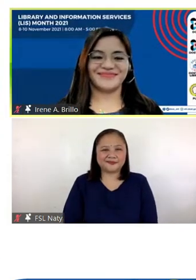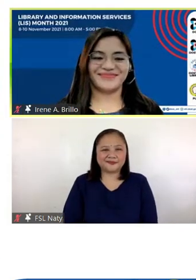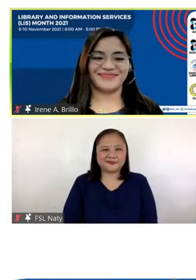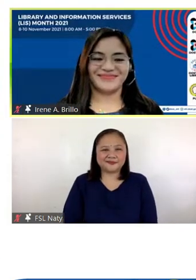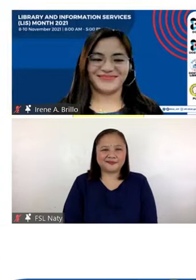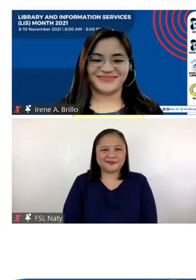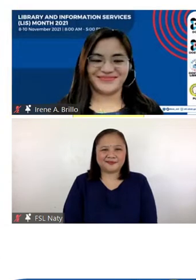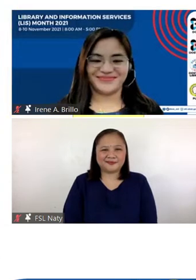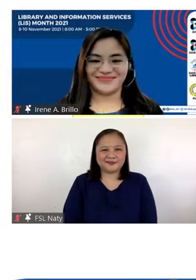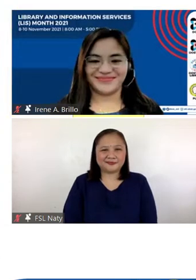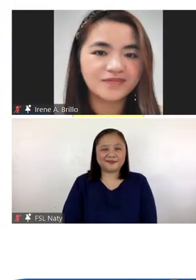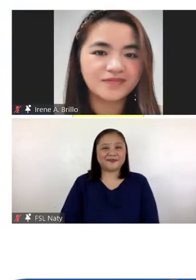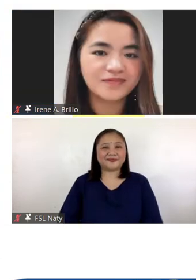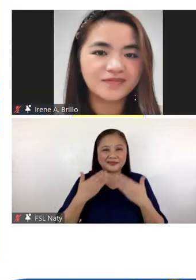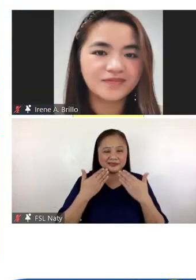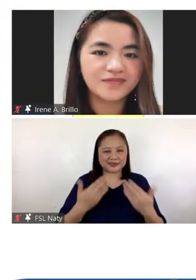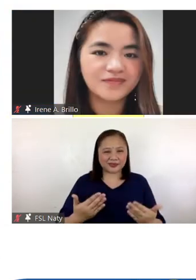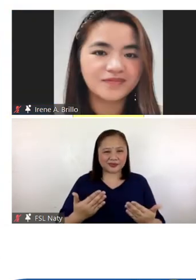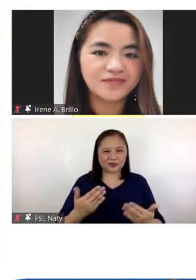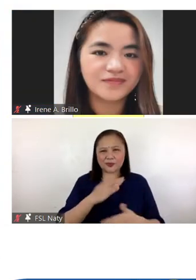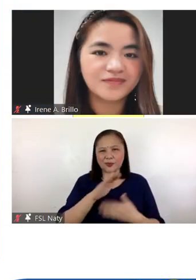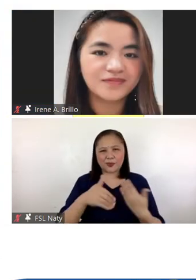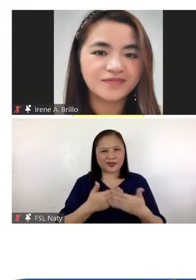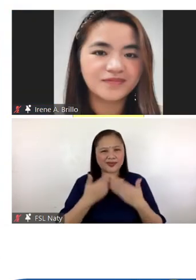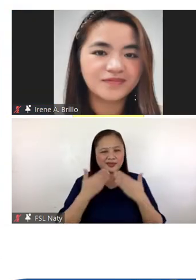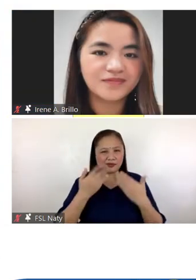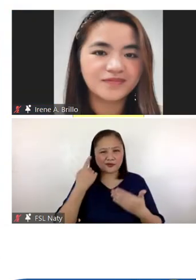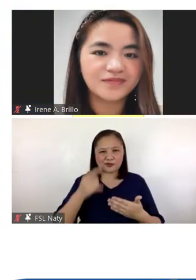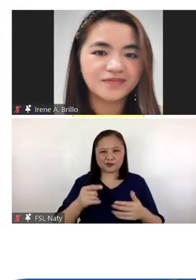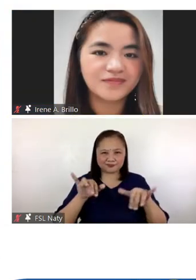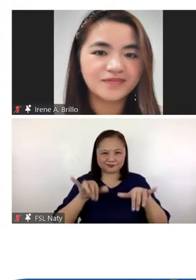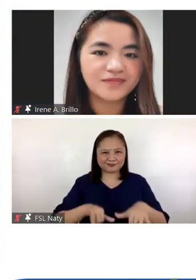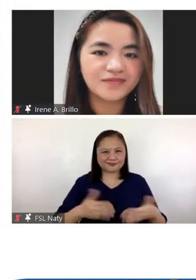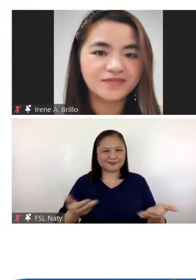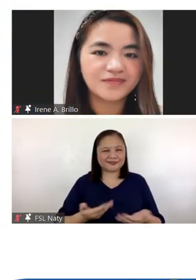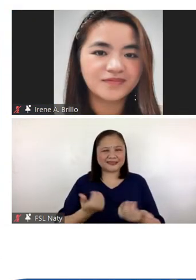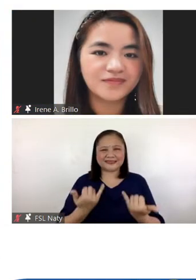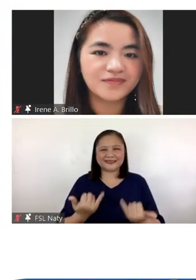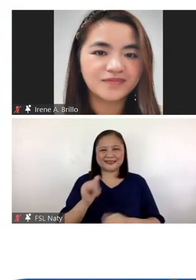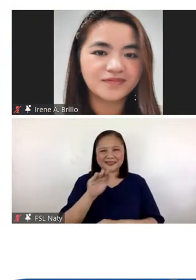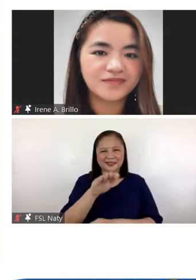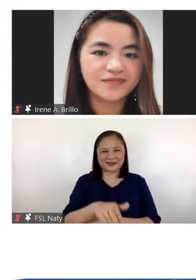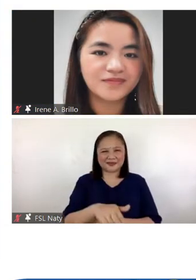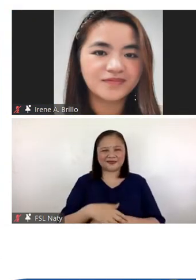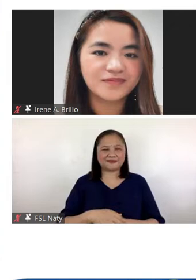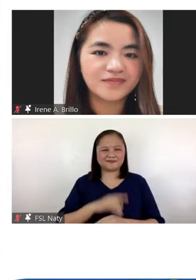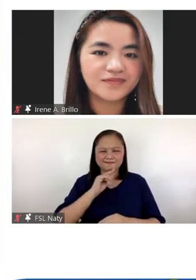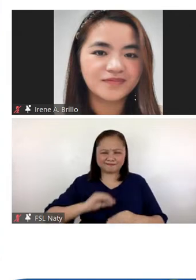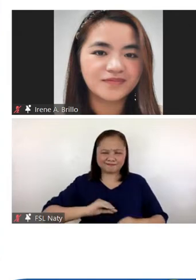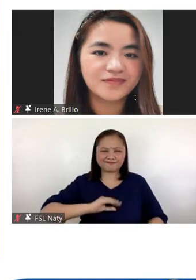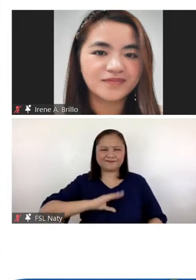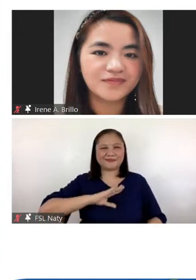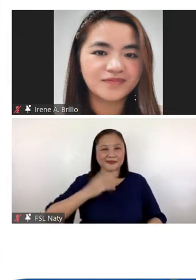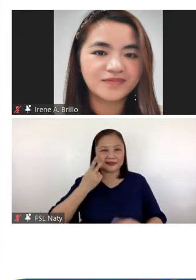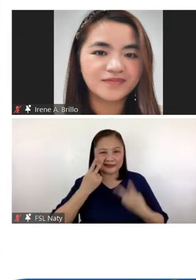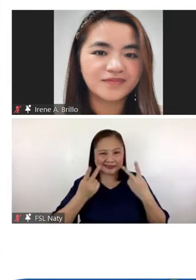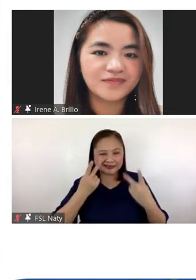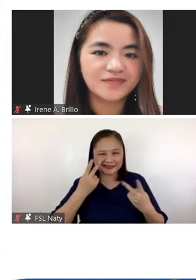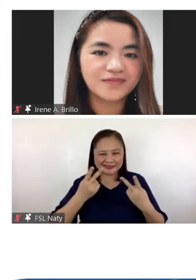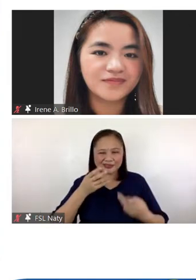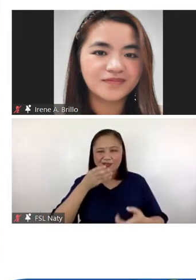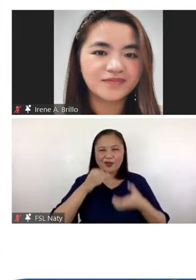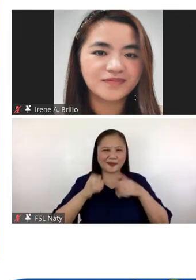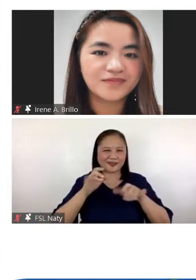Thank you, Irene. And again, thank you everyone for staying with us this afternoon. Nakakataba po ng puso yung mga nakita naming comment